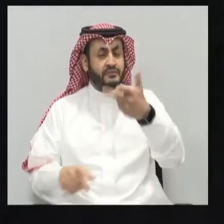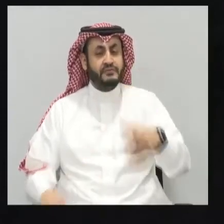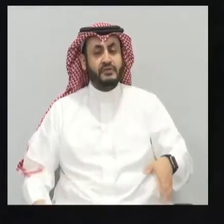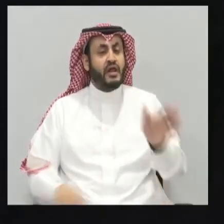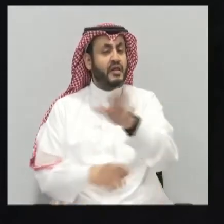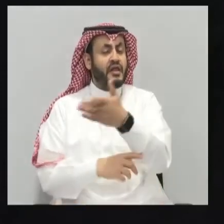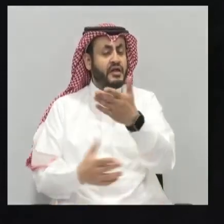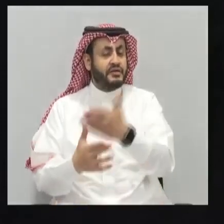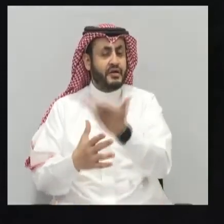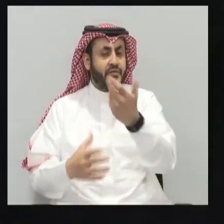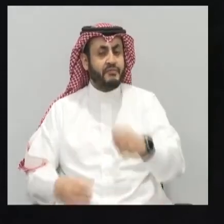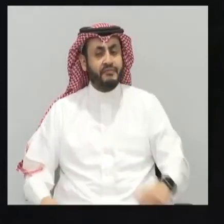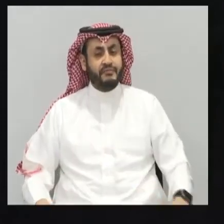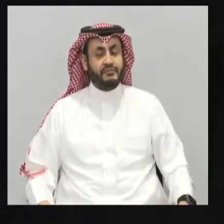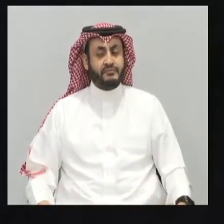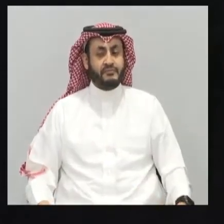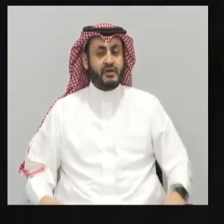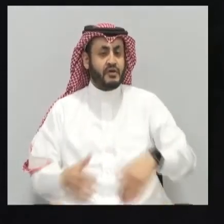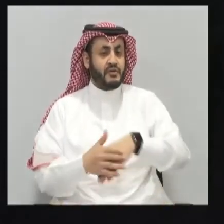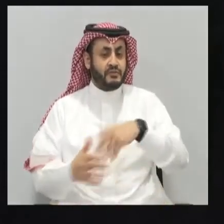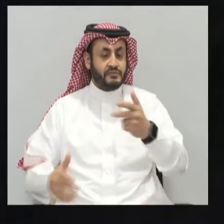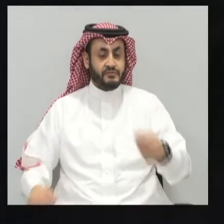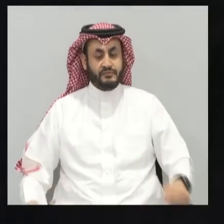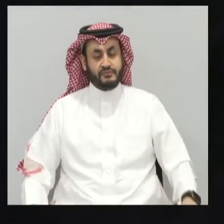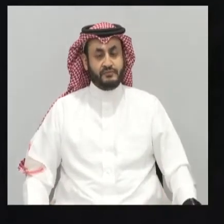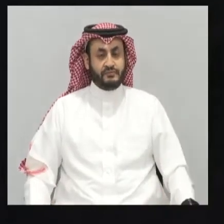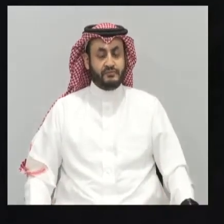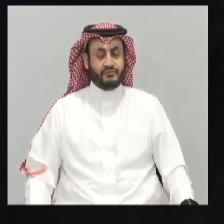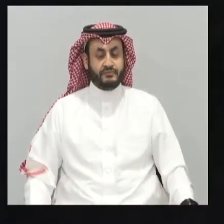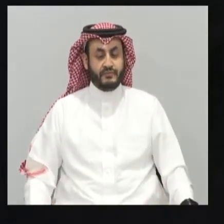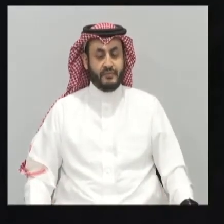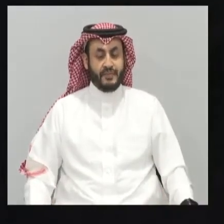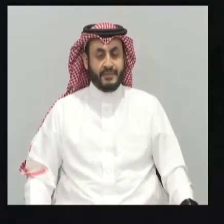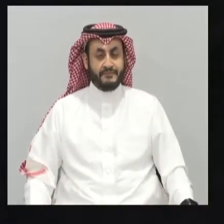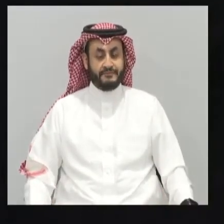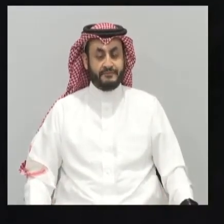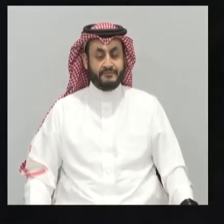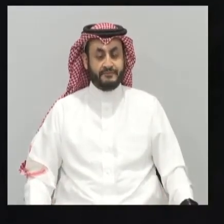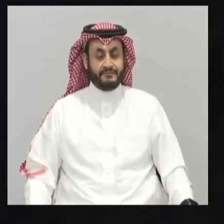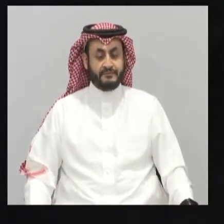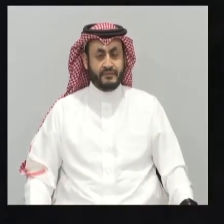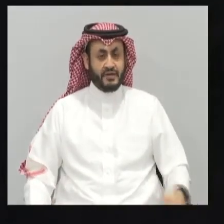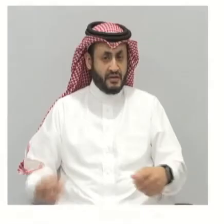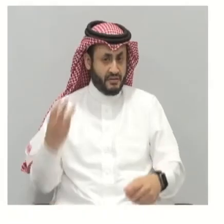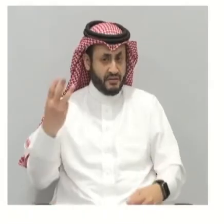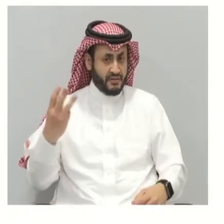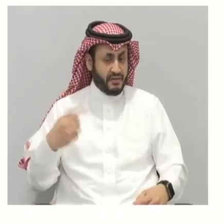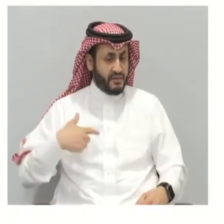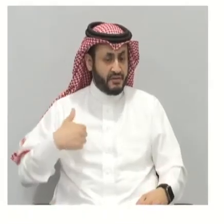waving signs and singing for them, but what sport do they play? These three players?